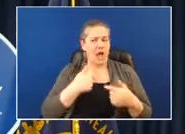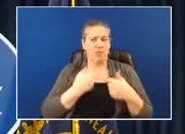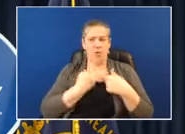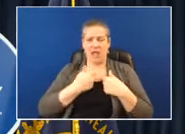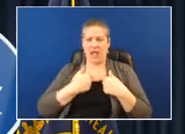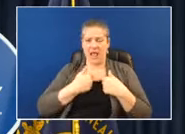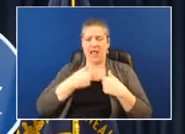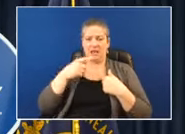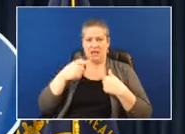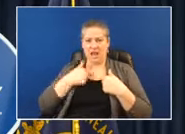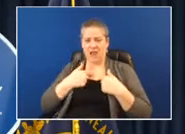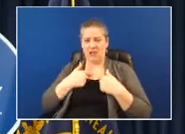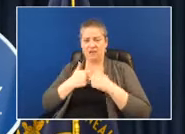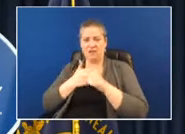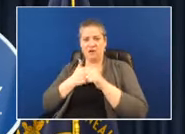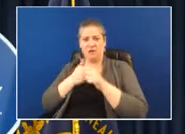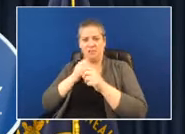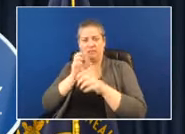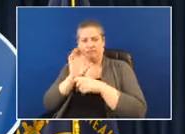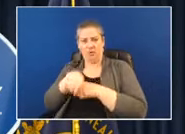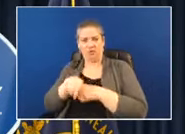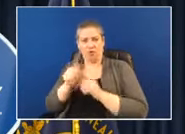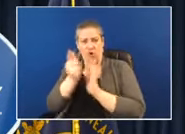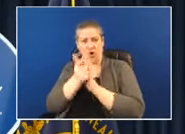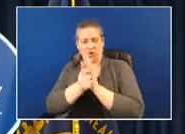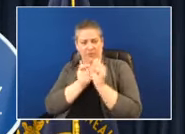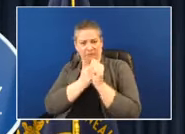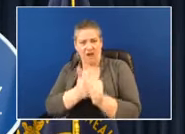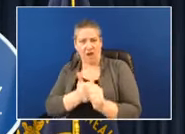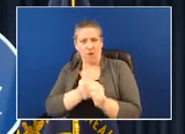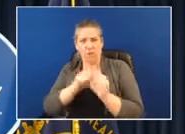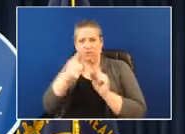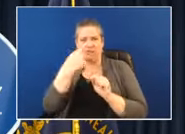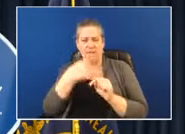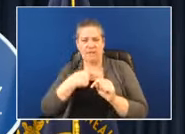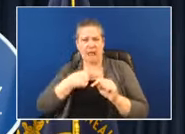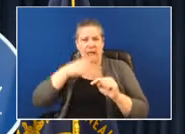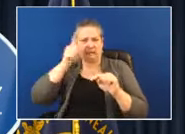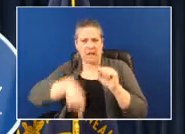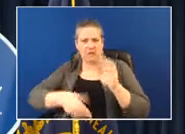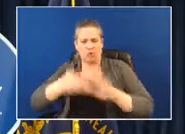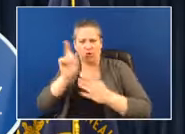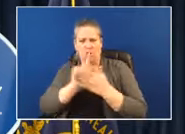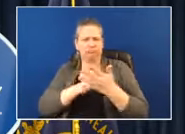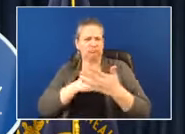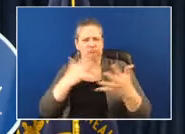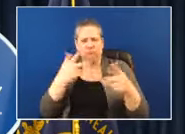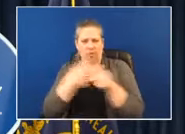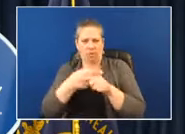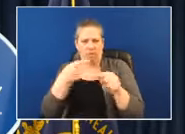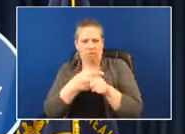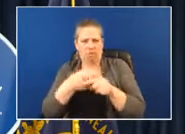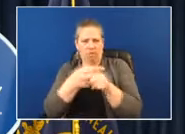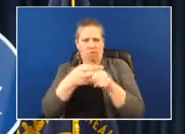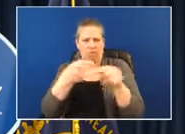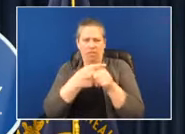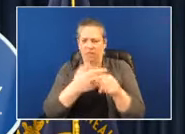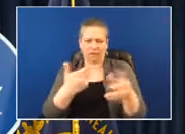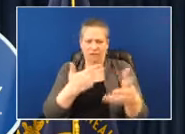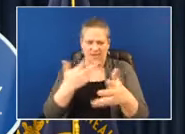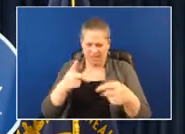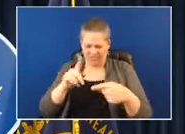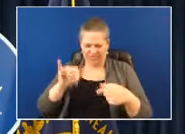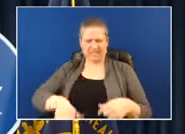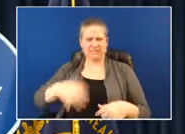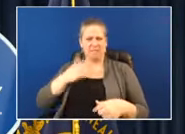can't challenge an unconstitutional law. Right? That's not only a problem, that's a dereliction of duty and a violation of the oath of office